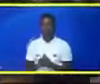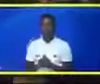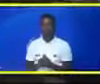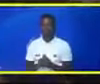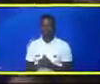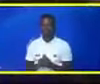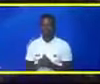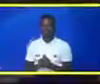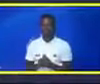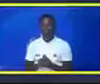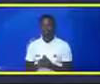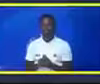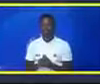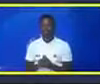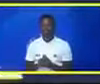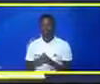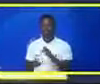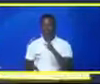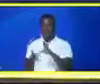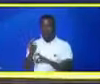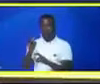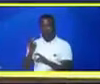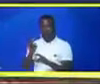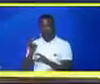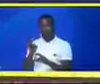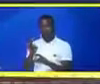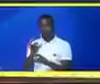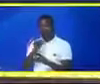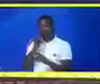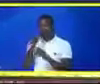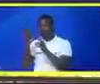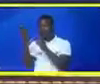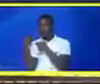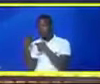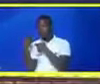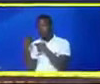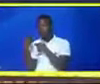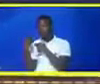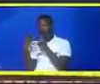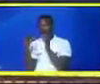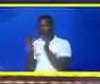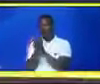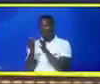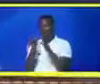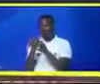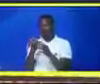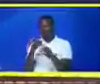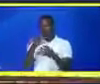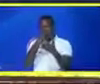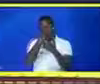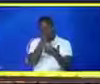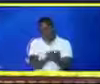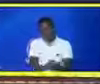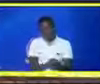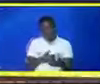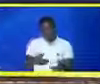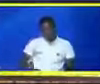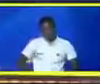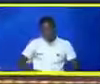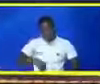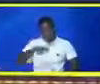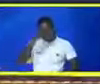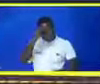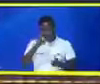Hear me? The spirit of irresponsibility that wants to tie the young men down so that they are